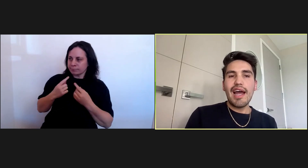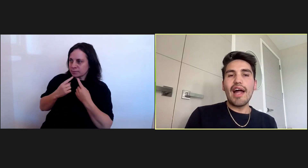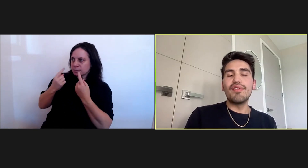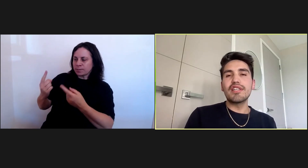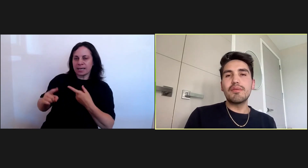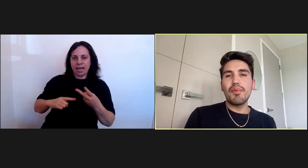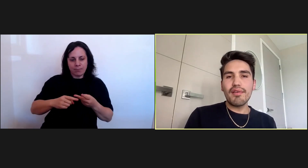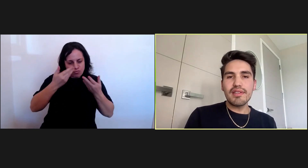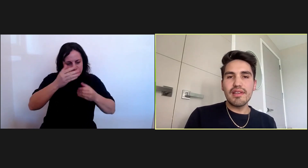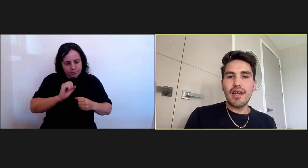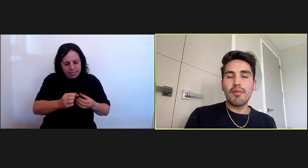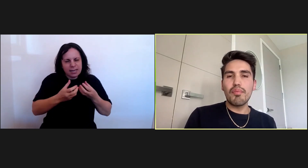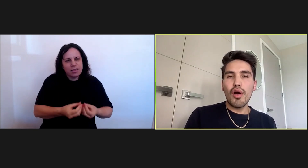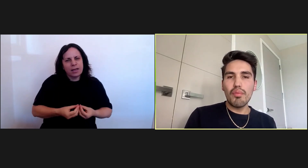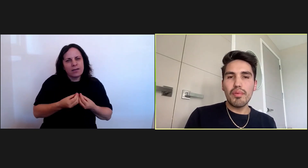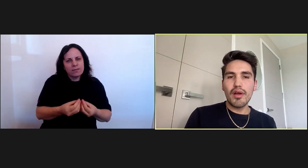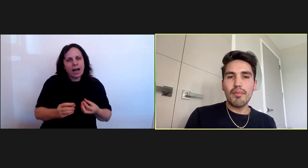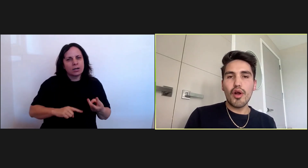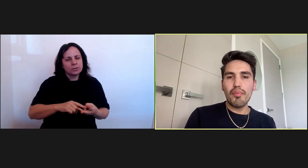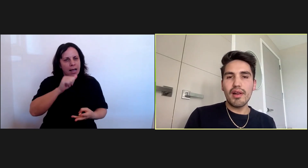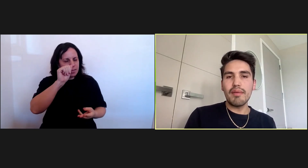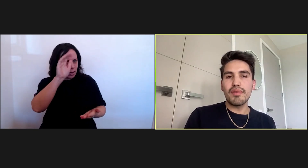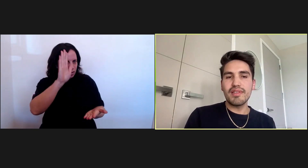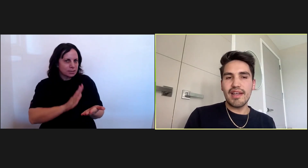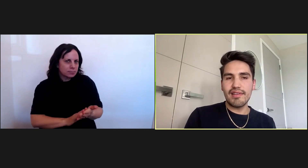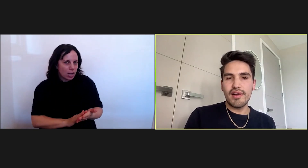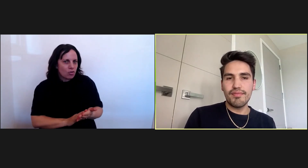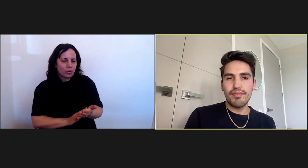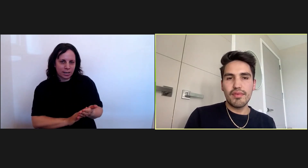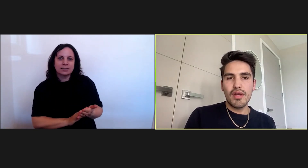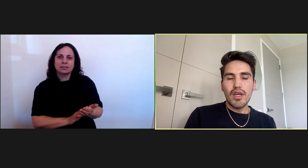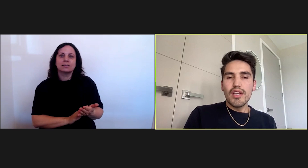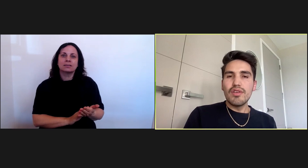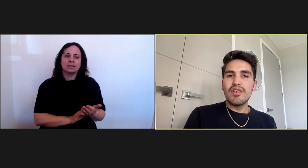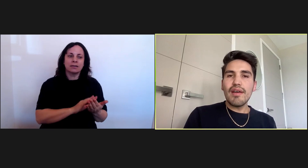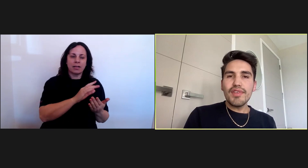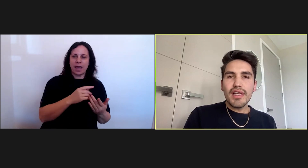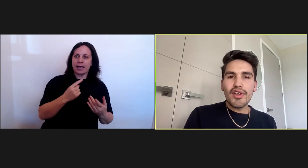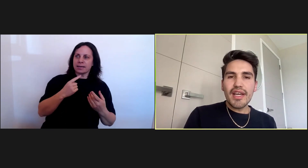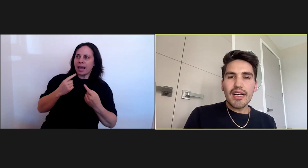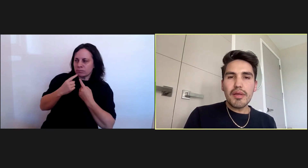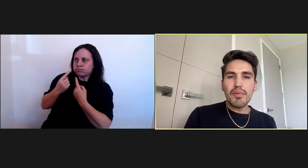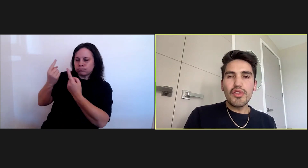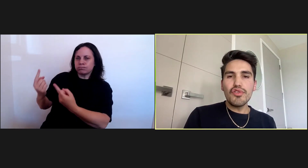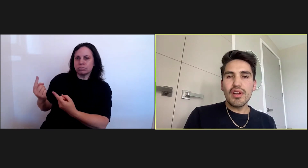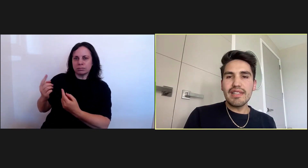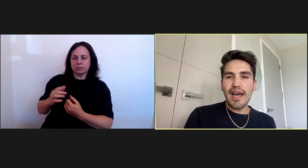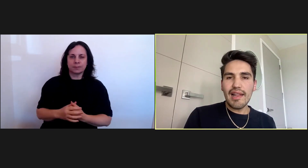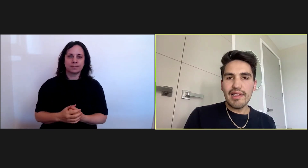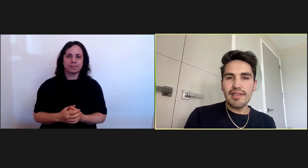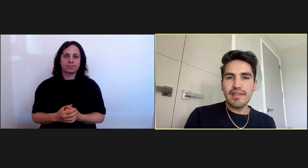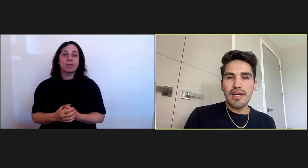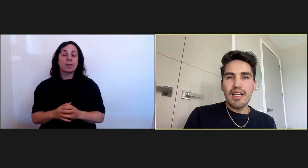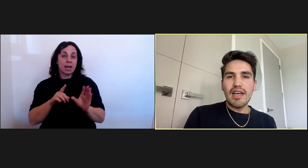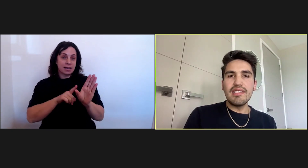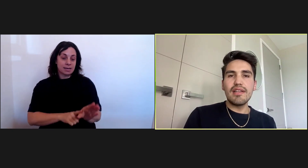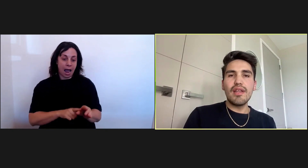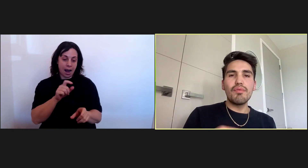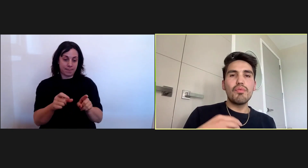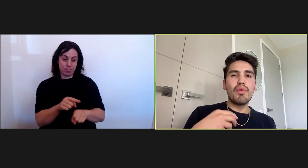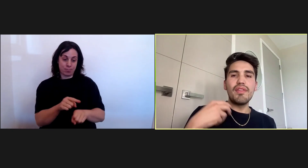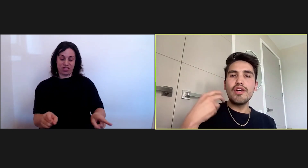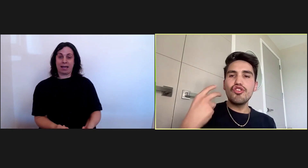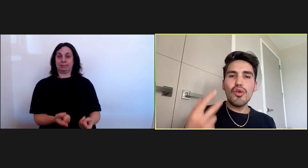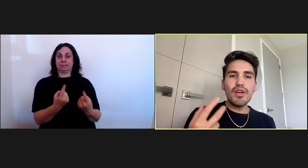valued, and their experiences are properly presented. So something that our young people usually tell us is